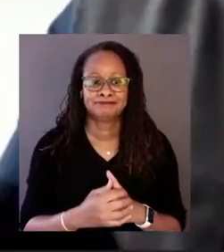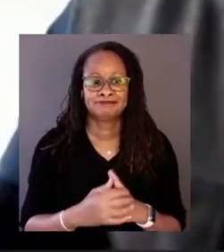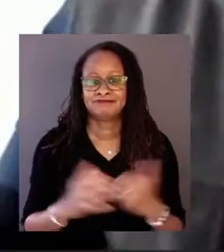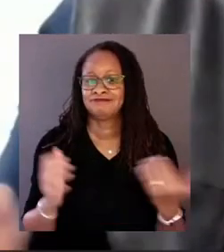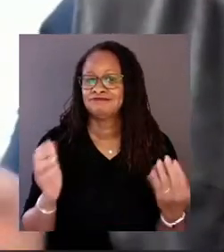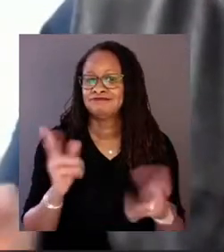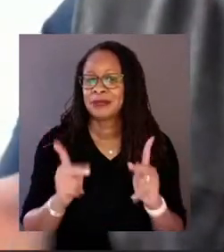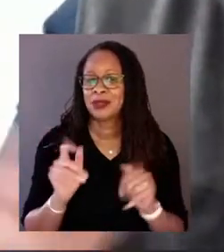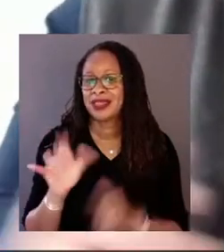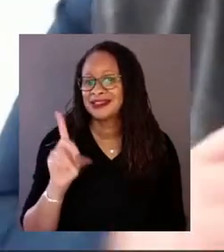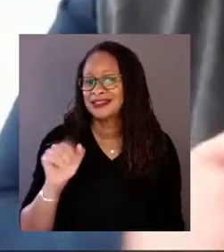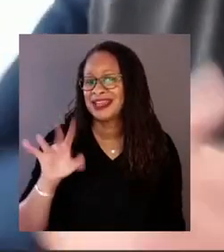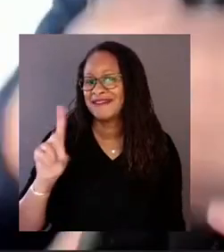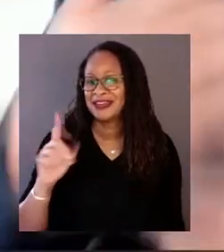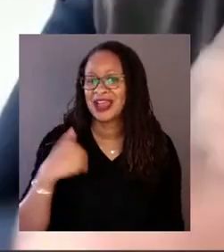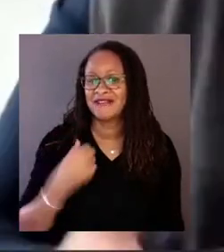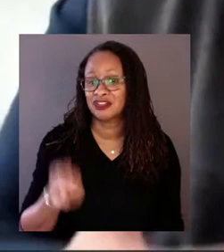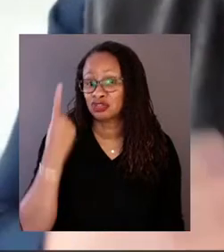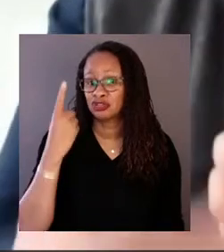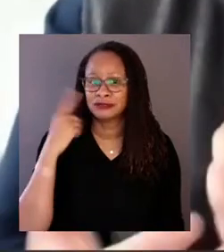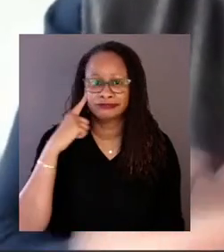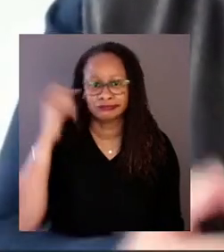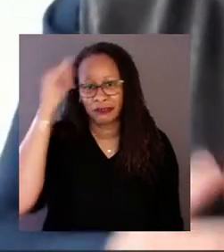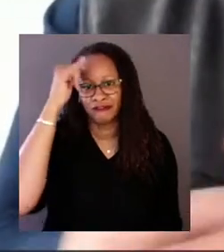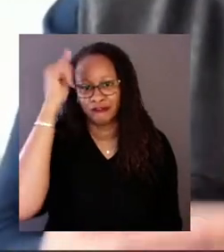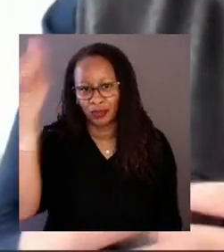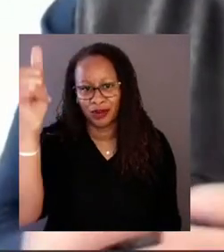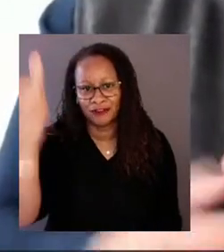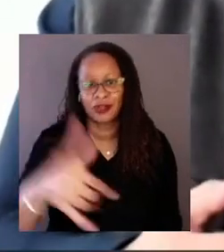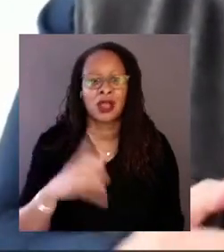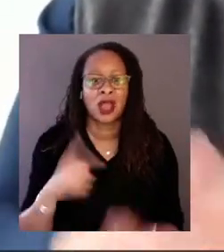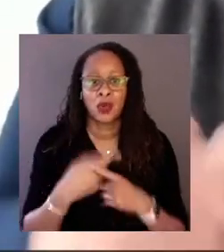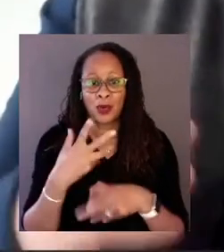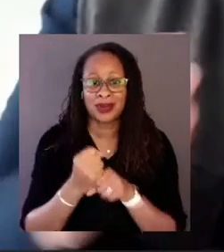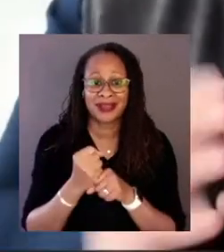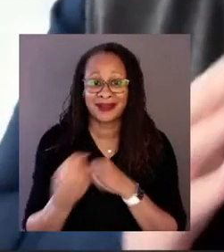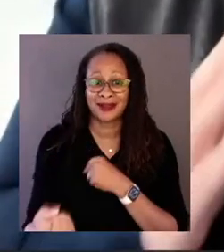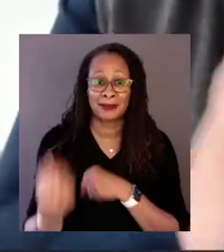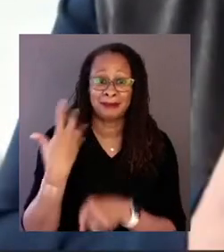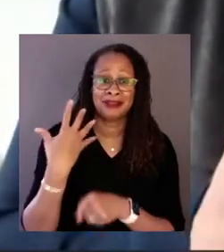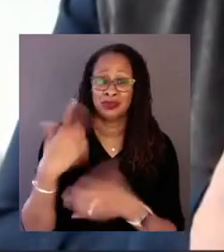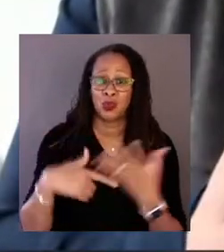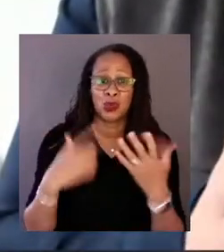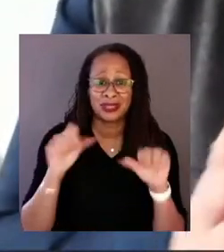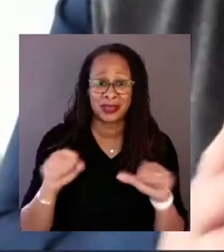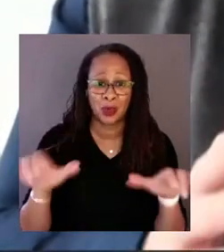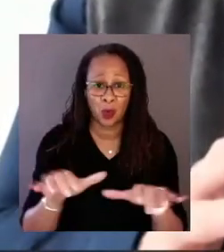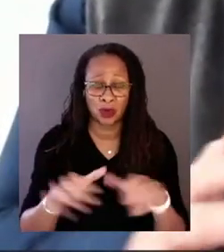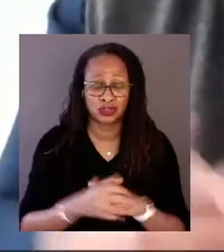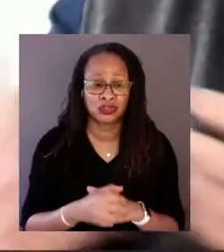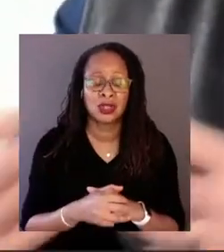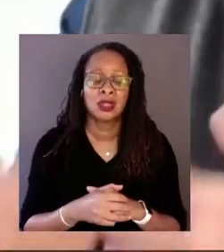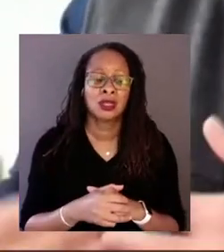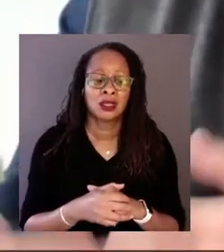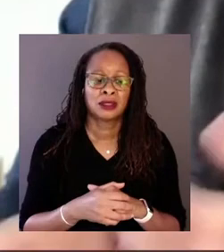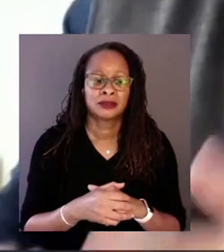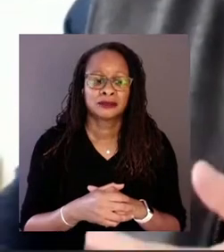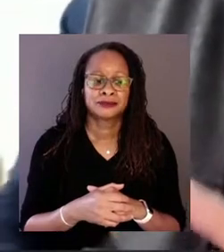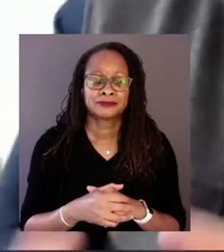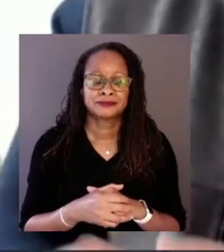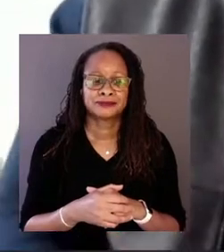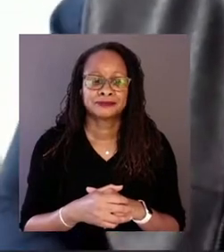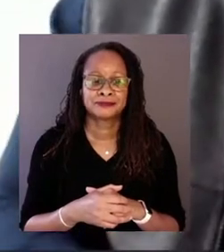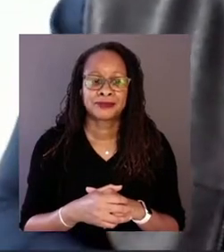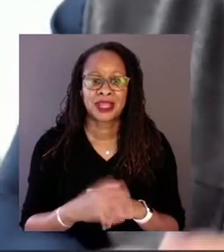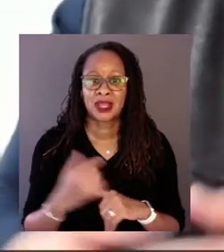understood for forever, you know, when we're getting pitched on what can be watched. One thing that I have, you know, I've only been at Variety